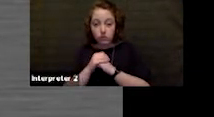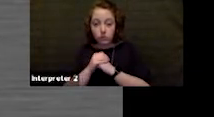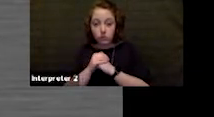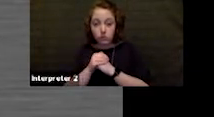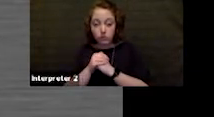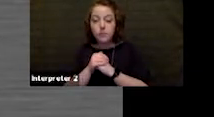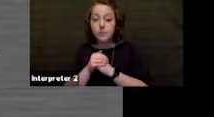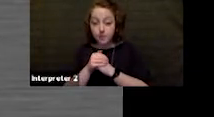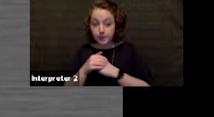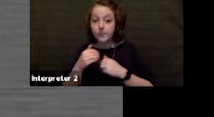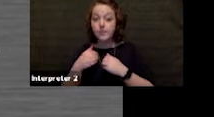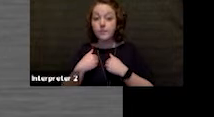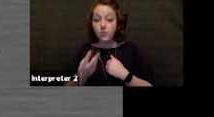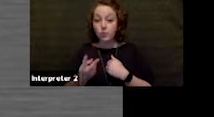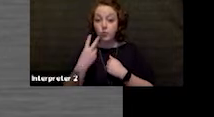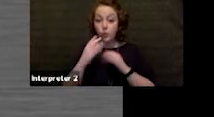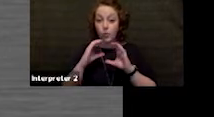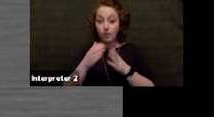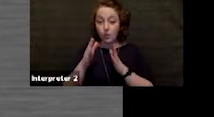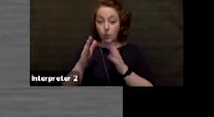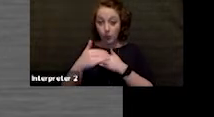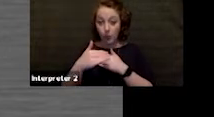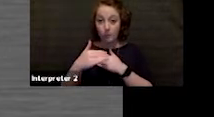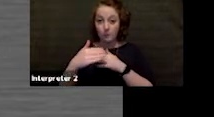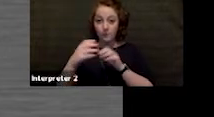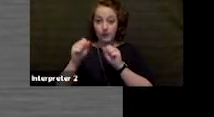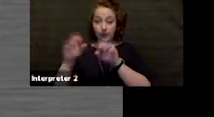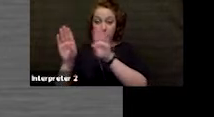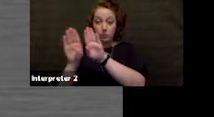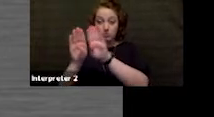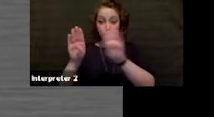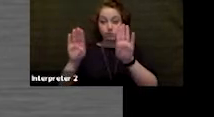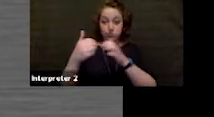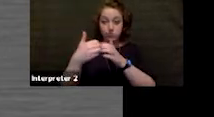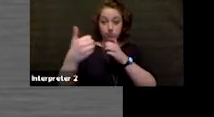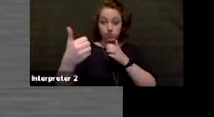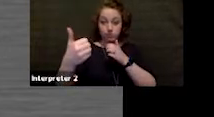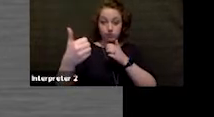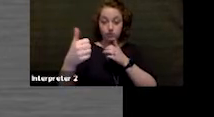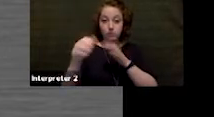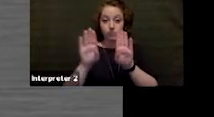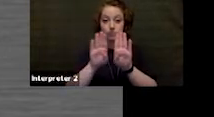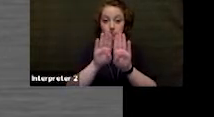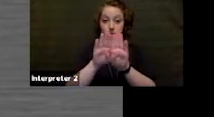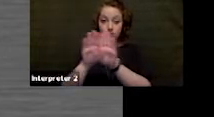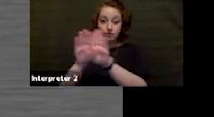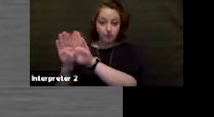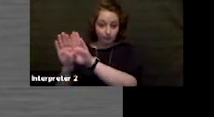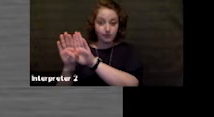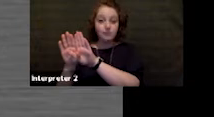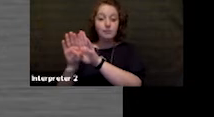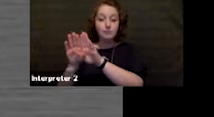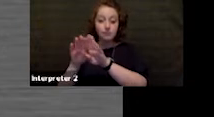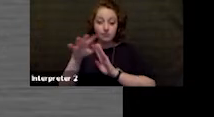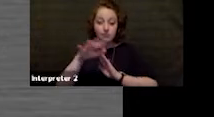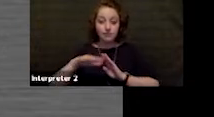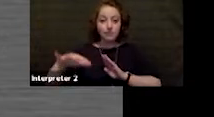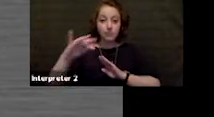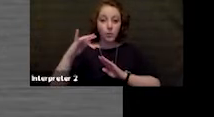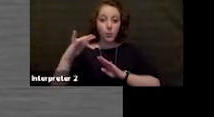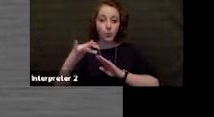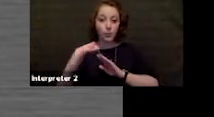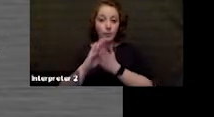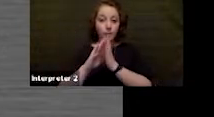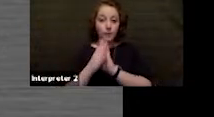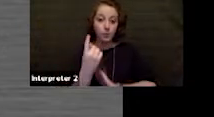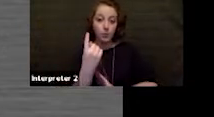there that could be opened up into one. And then we also see that wall is also a wall that can